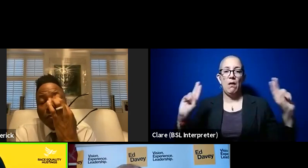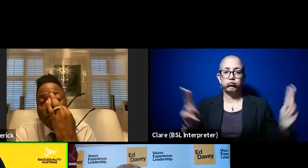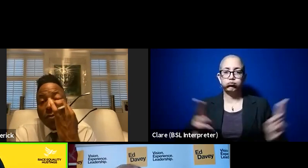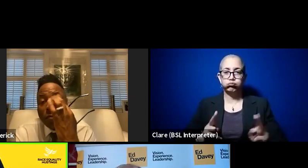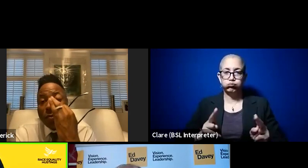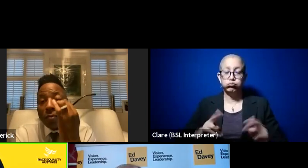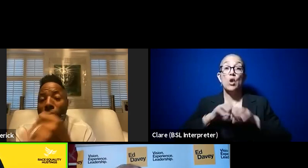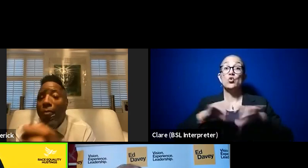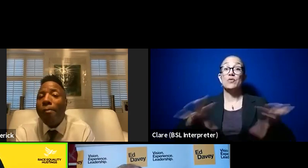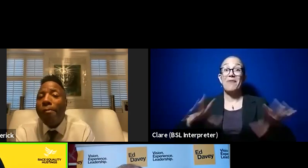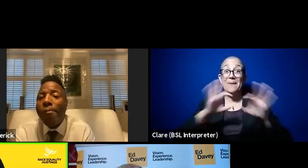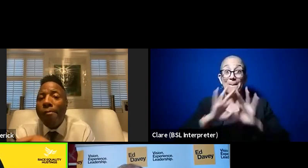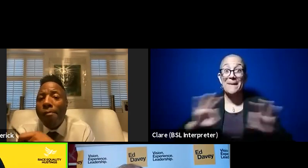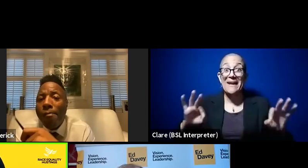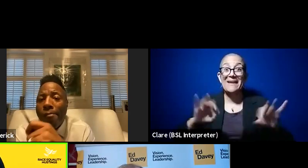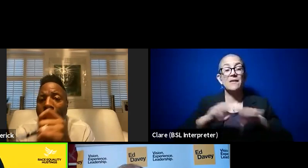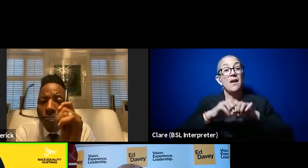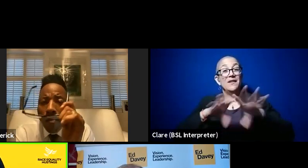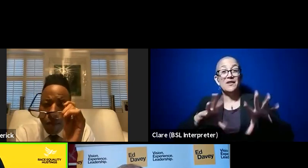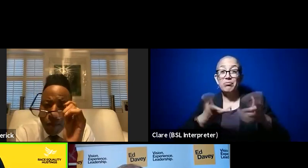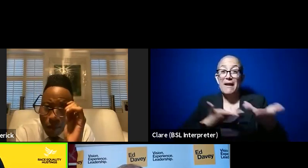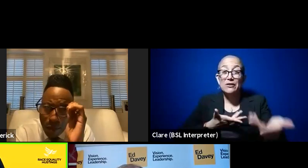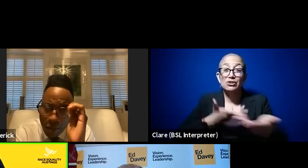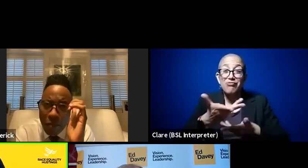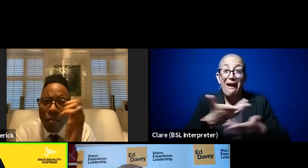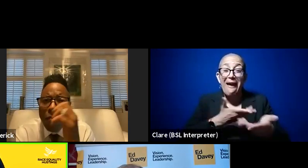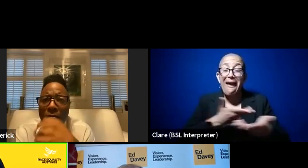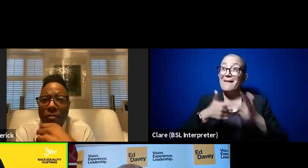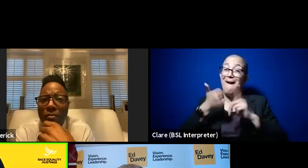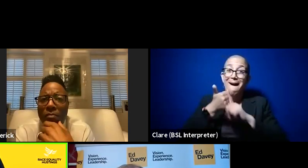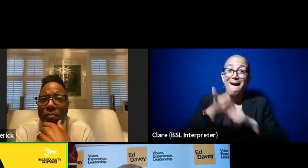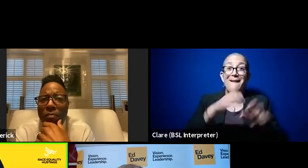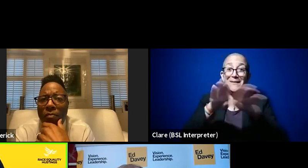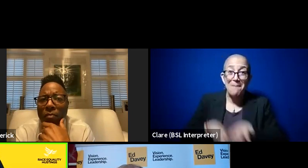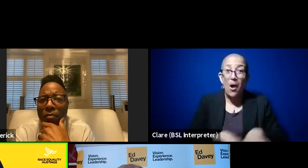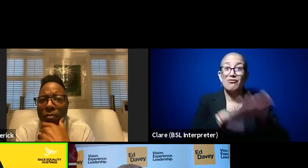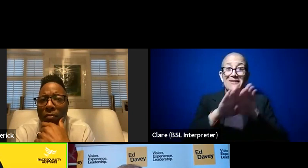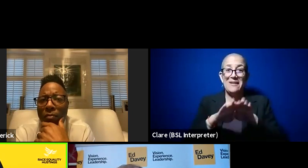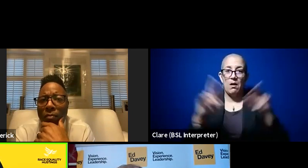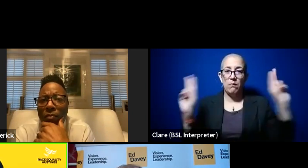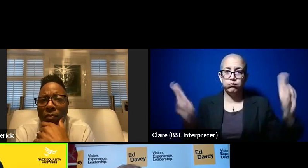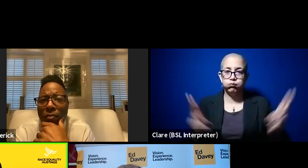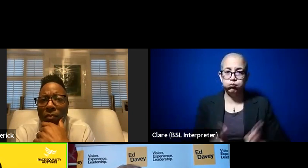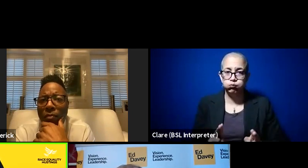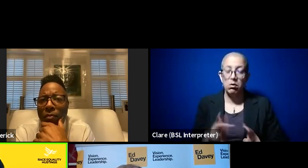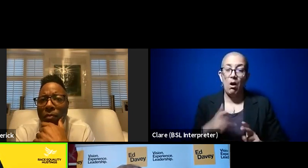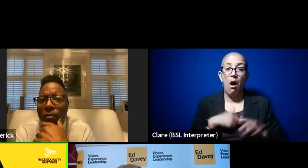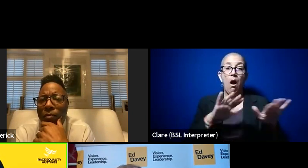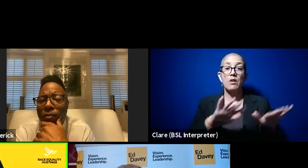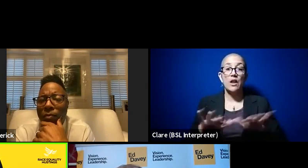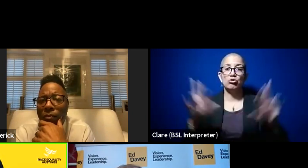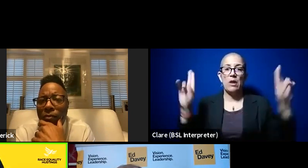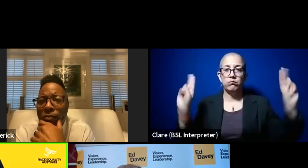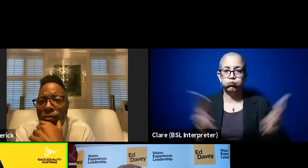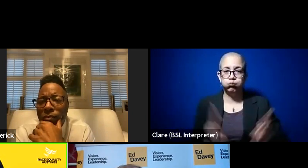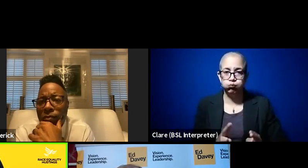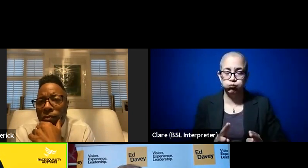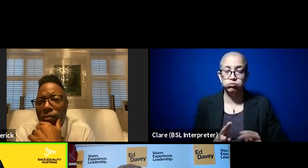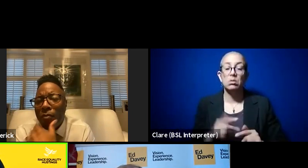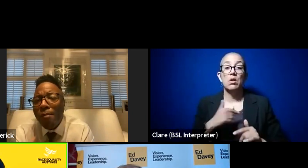spread trade and aid and democracy. And it has diminished our country. So we took the right stance on